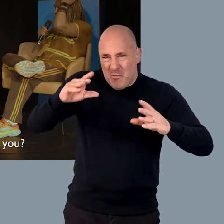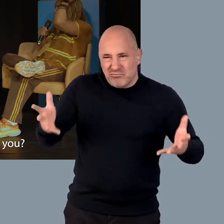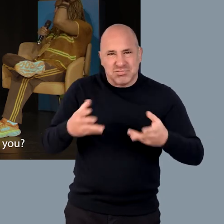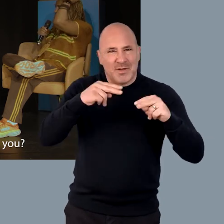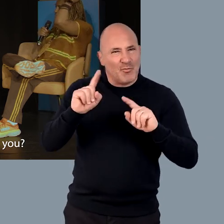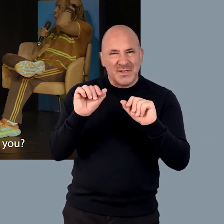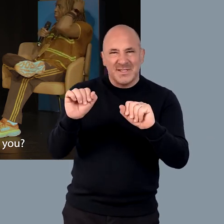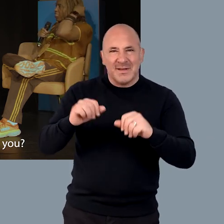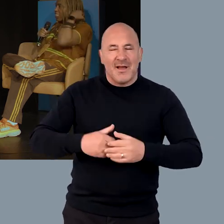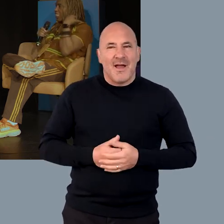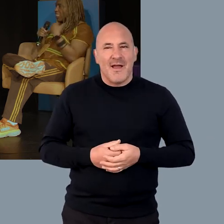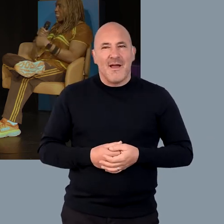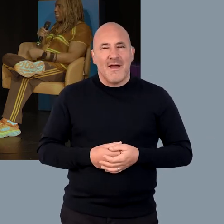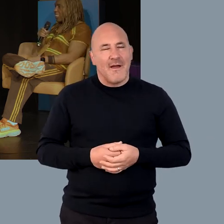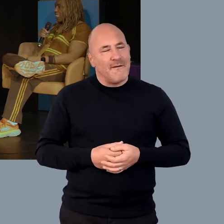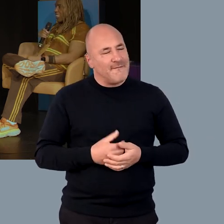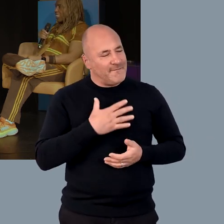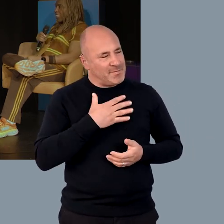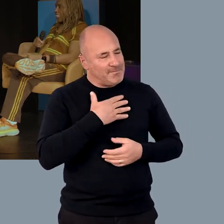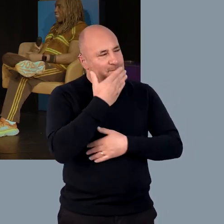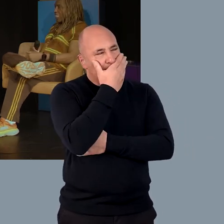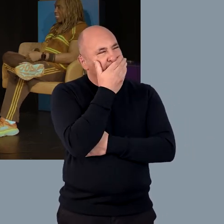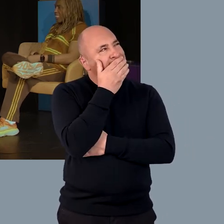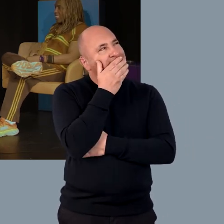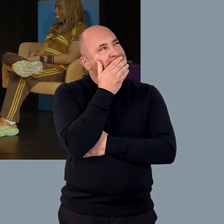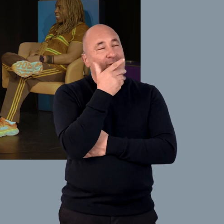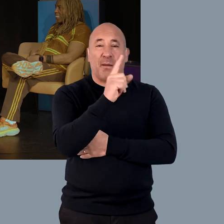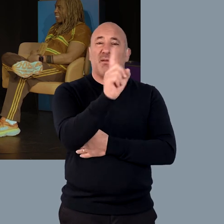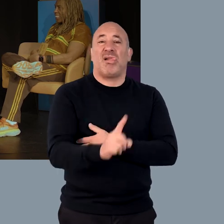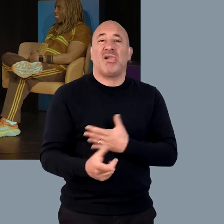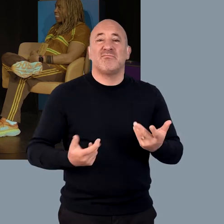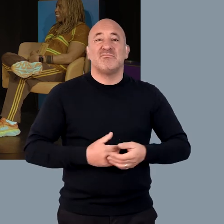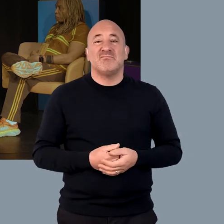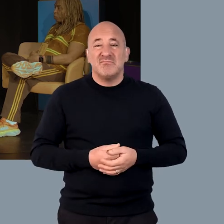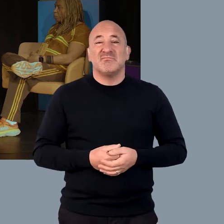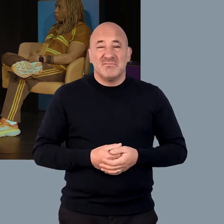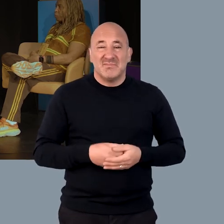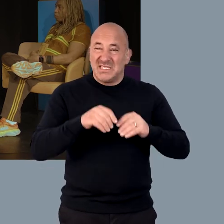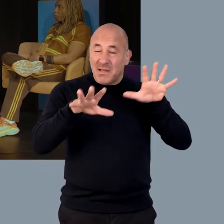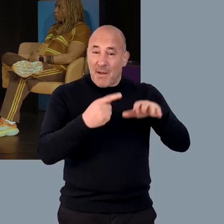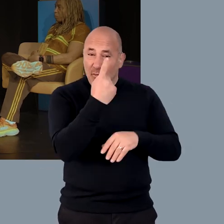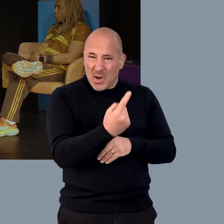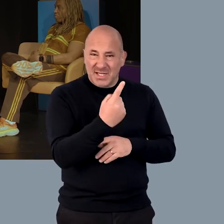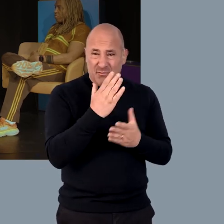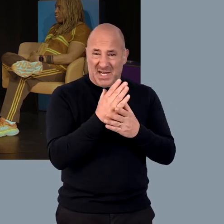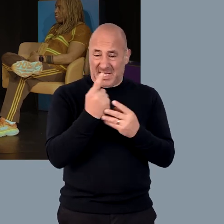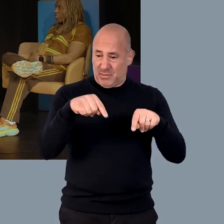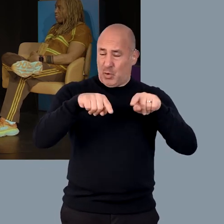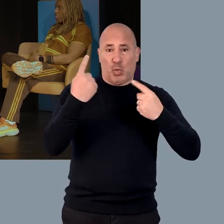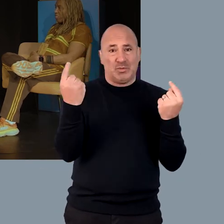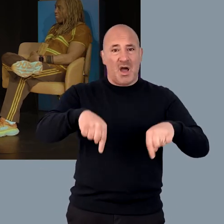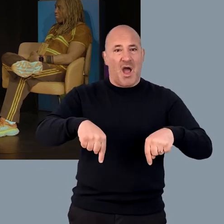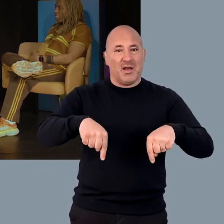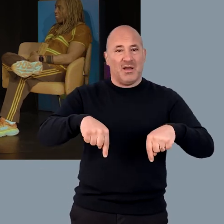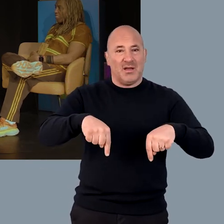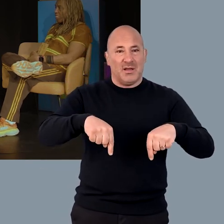galvanizes all that for you? I think it's it's the people so I think it's like very similar to what you're saying that it's